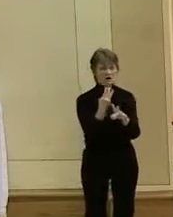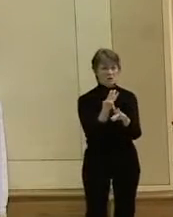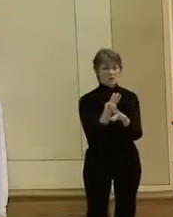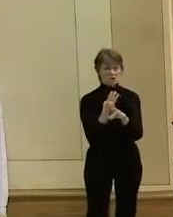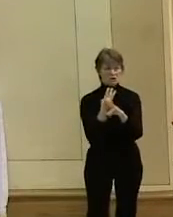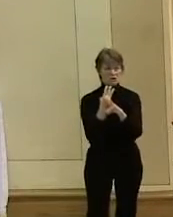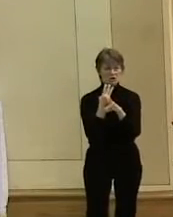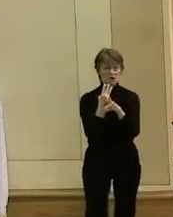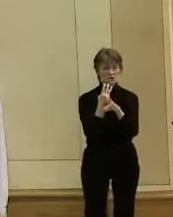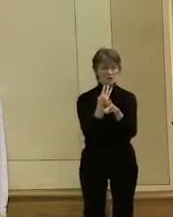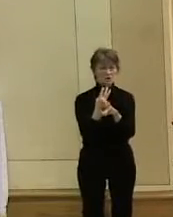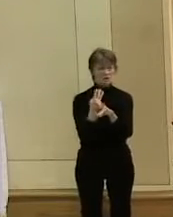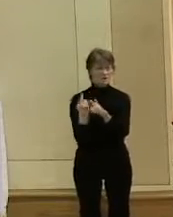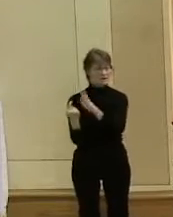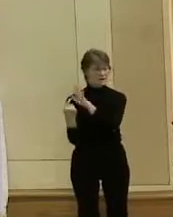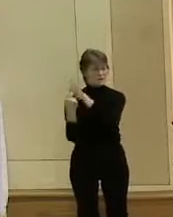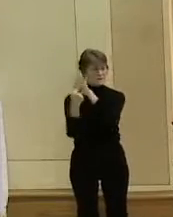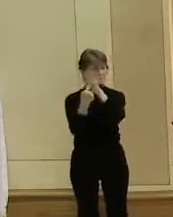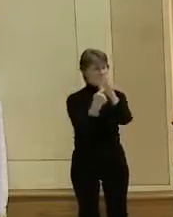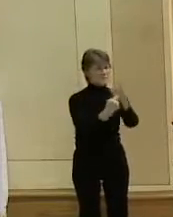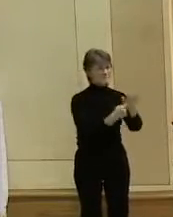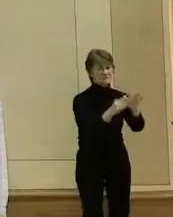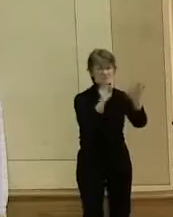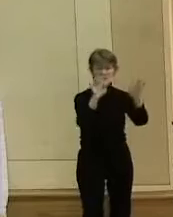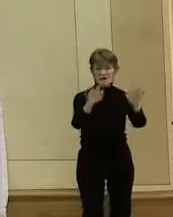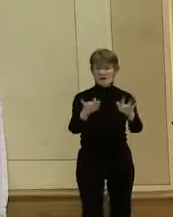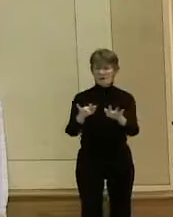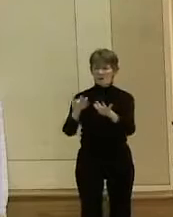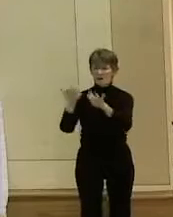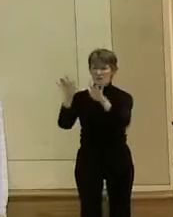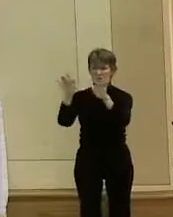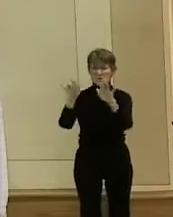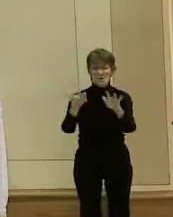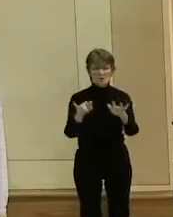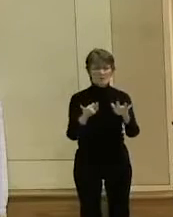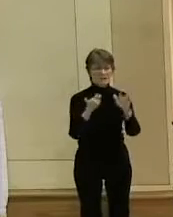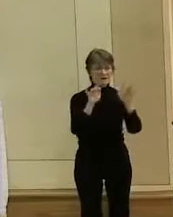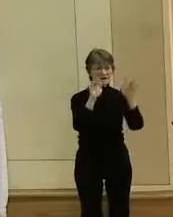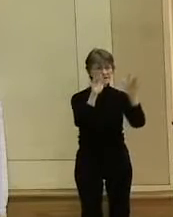the world. Misere